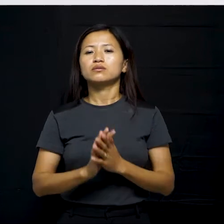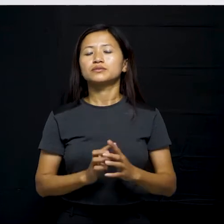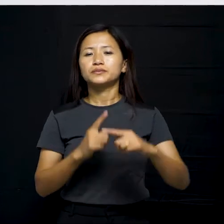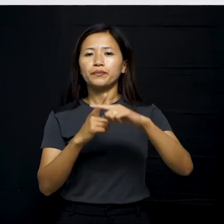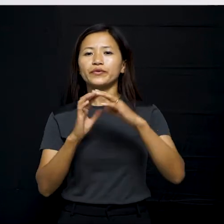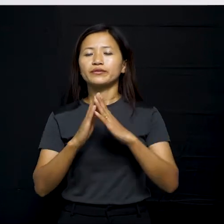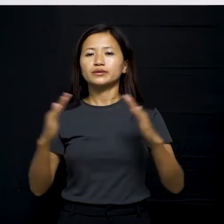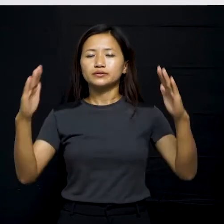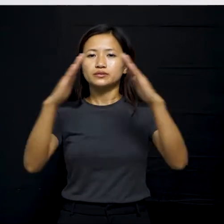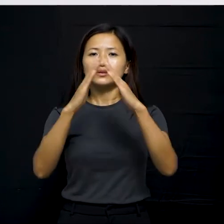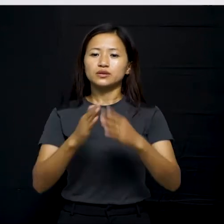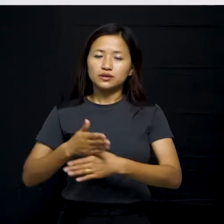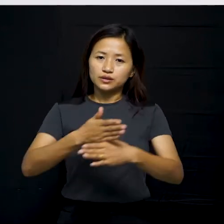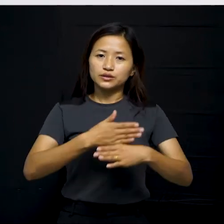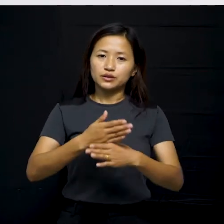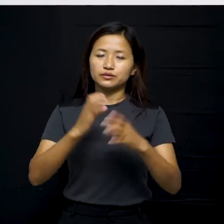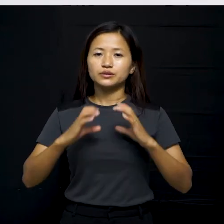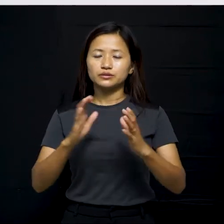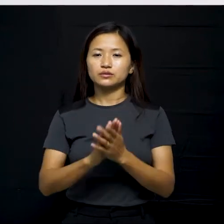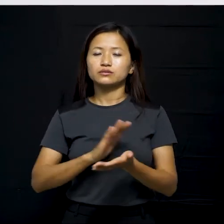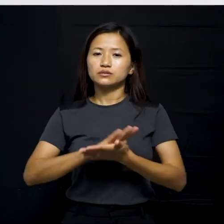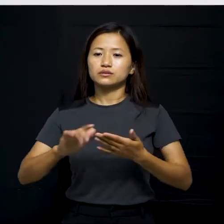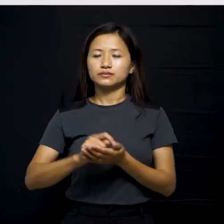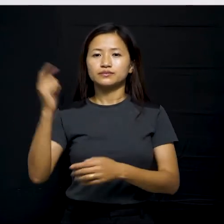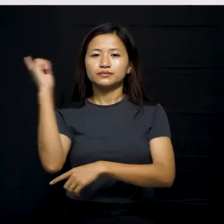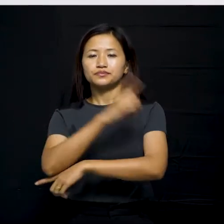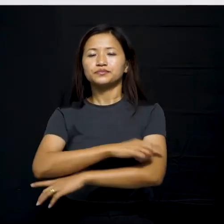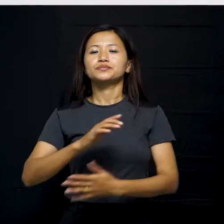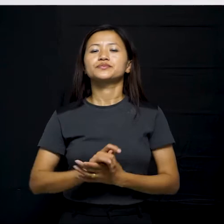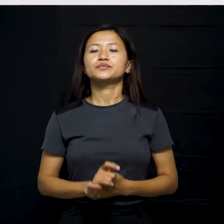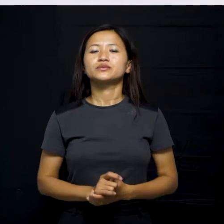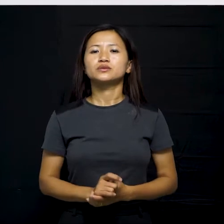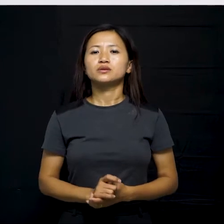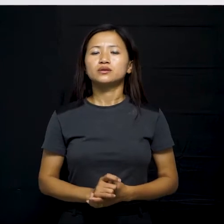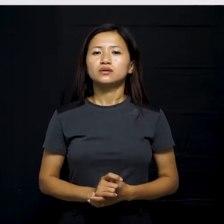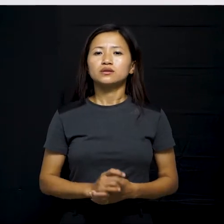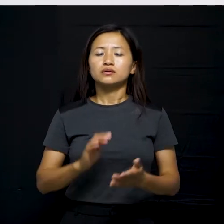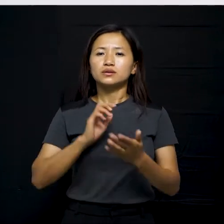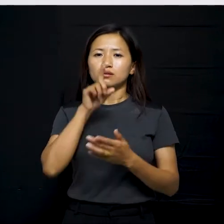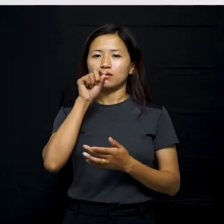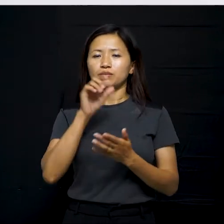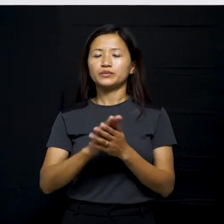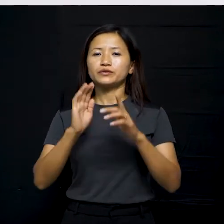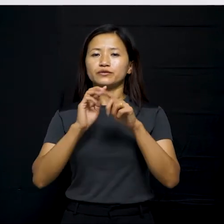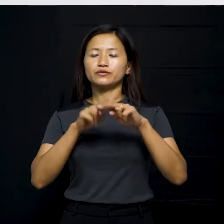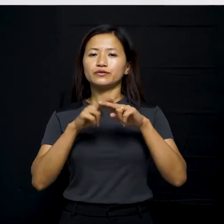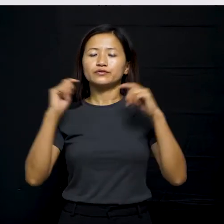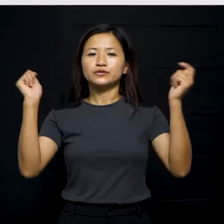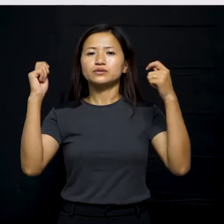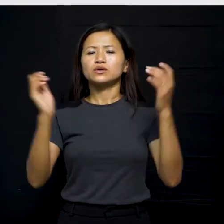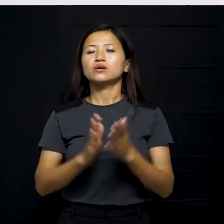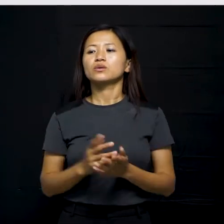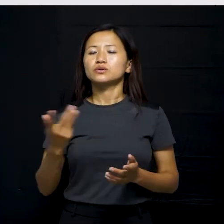of sharing and caring is done on that day. And on the Hornbill Festival, which doesn't